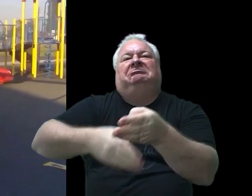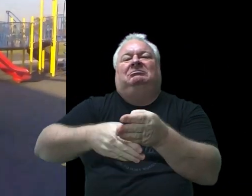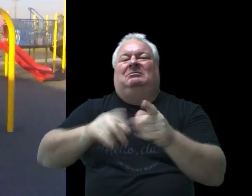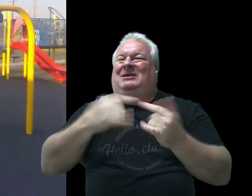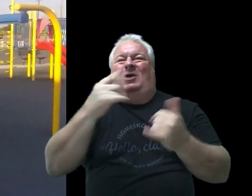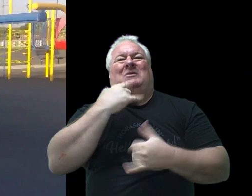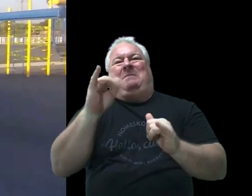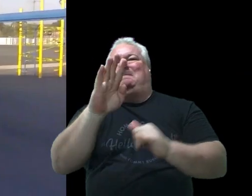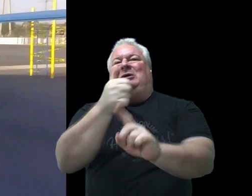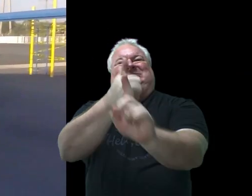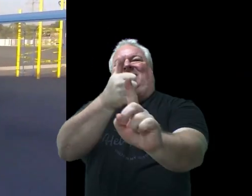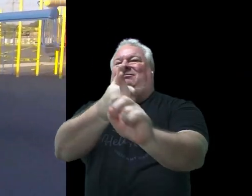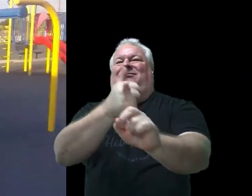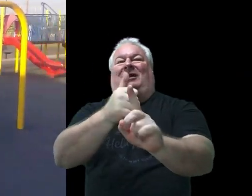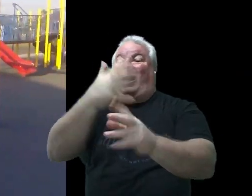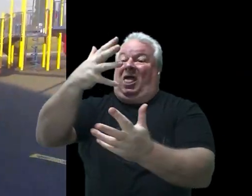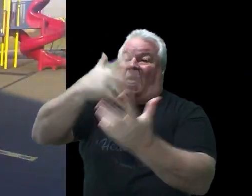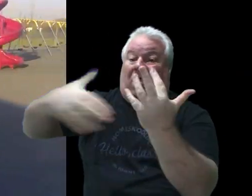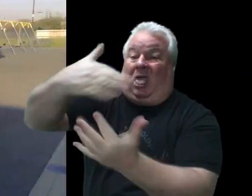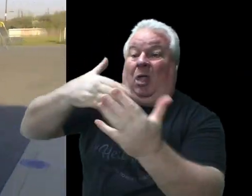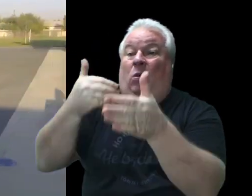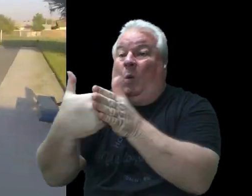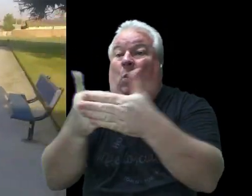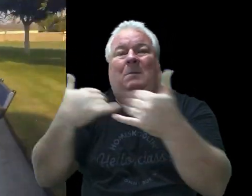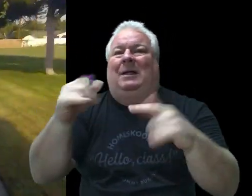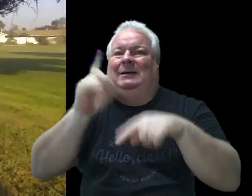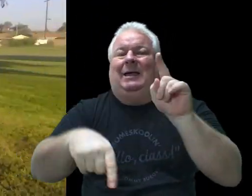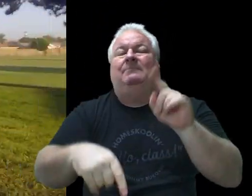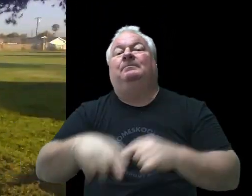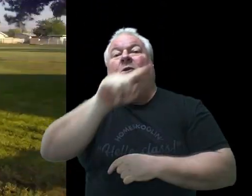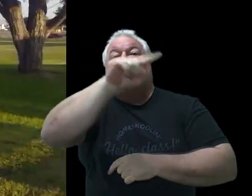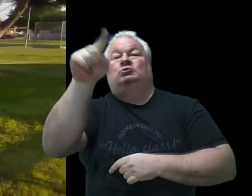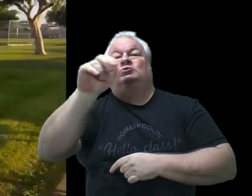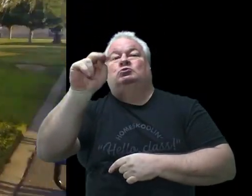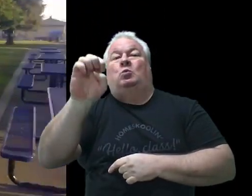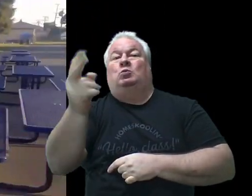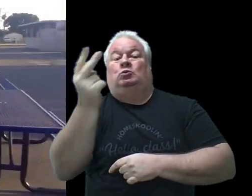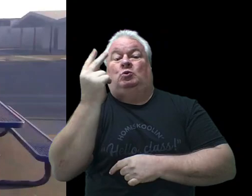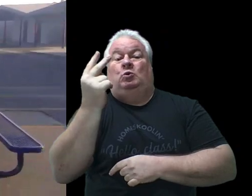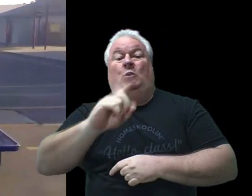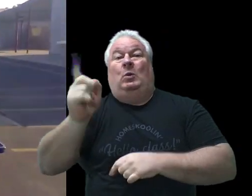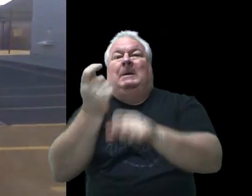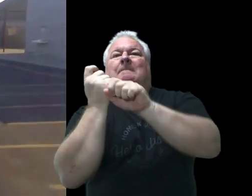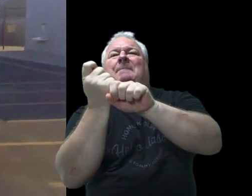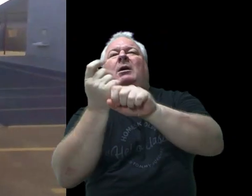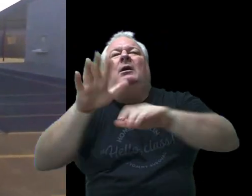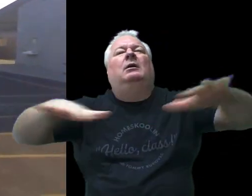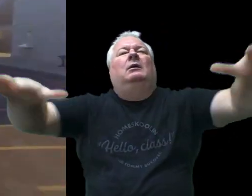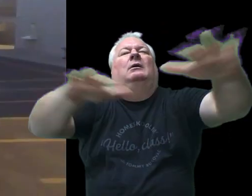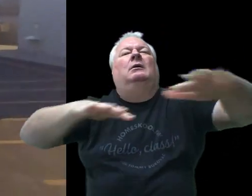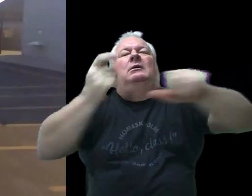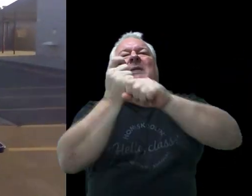really single play for this zone 1. Zone 2 will begin in the